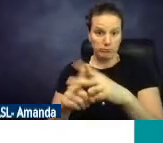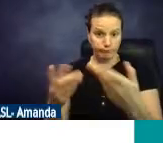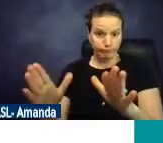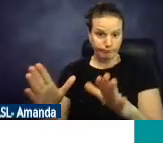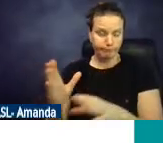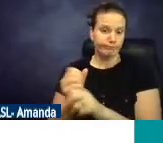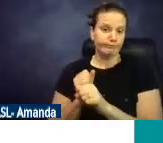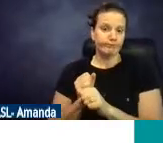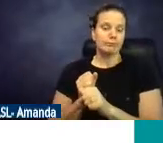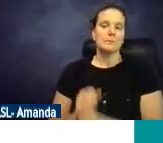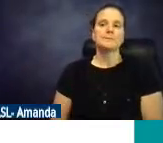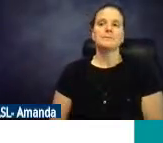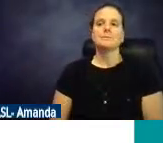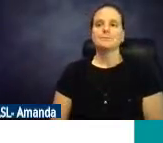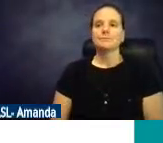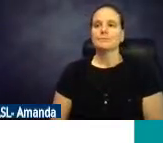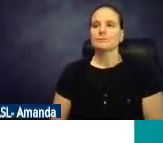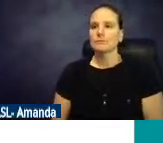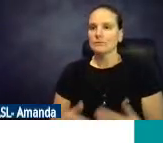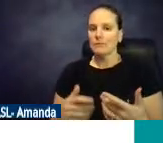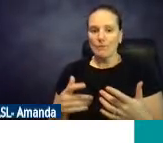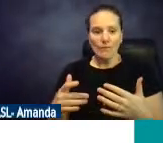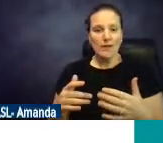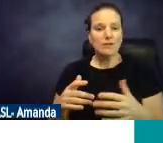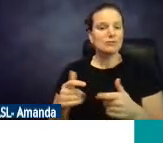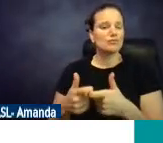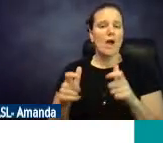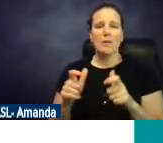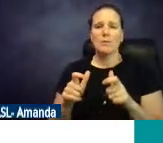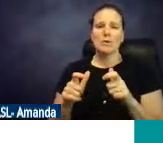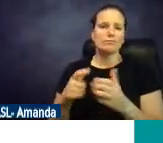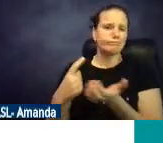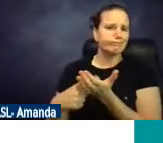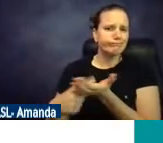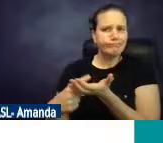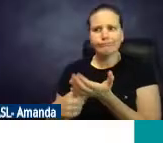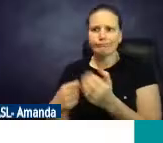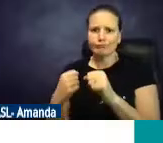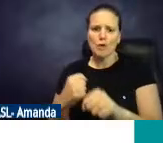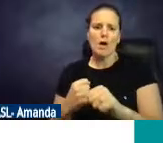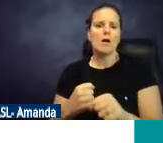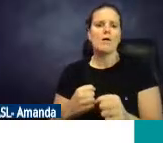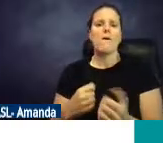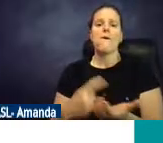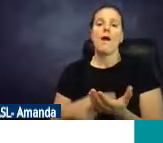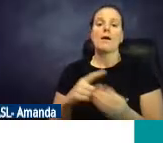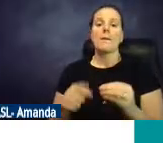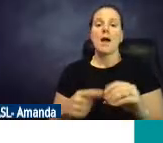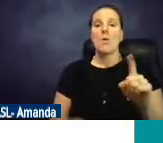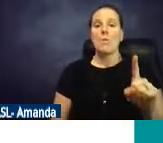Our tribal consultation is still very strong. We're going to talk a little bit about the 106 and